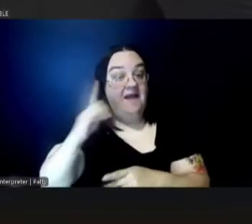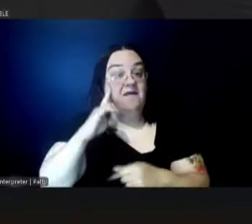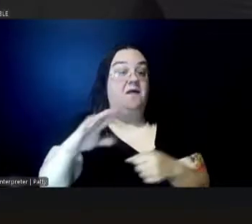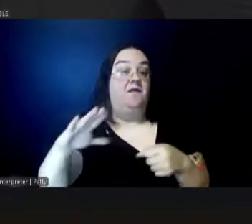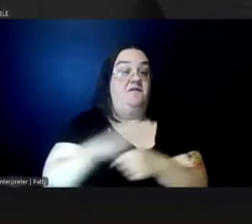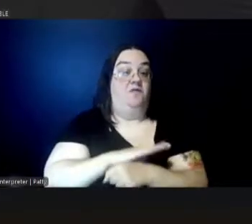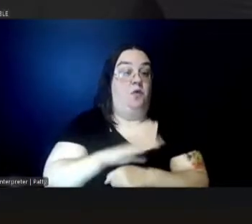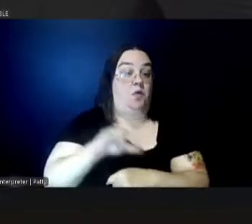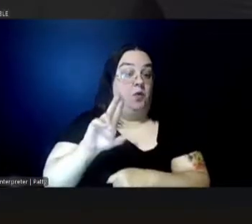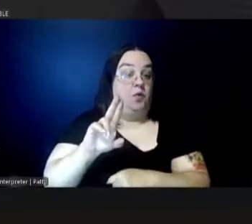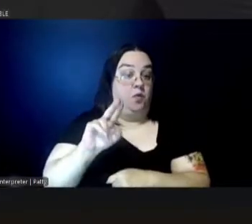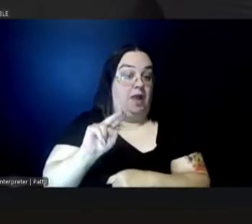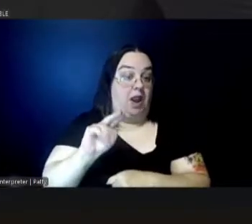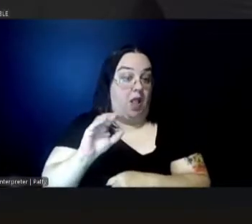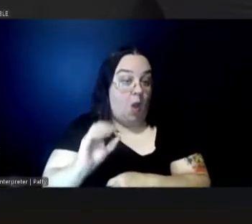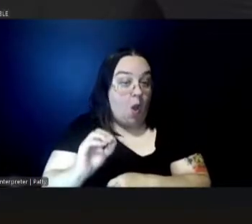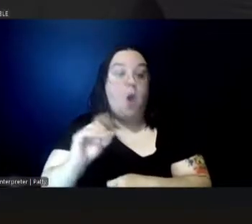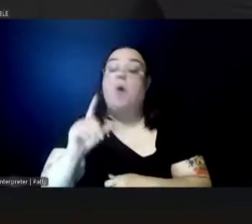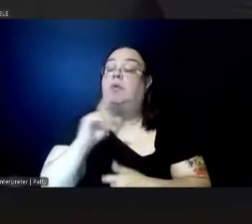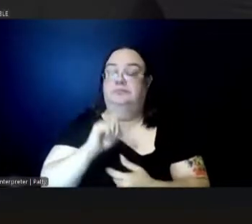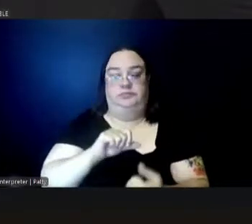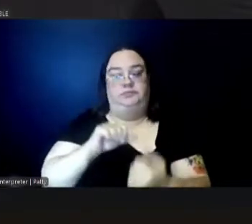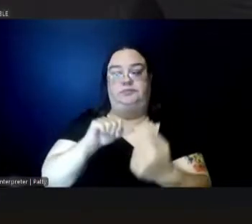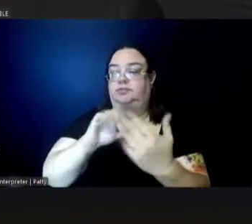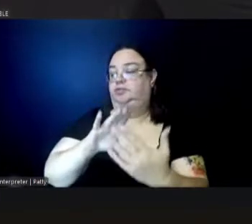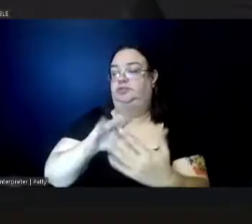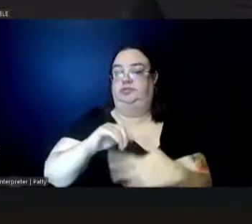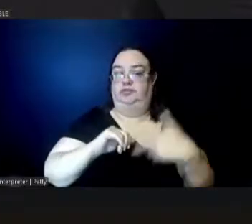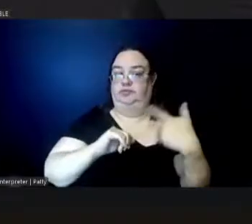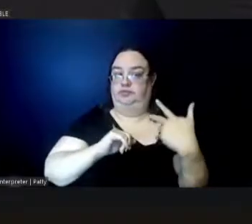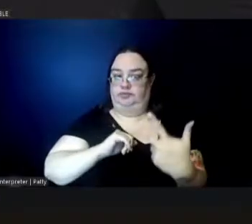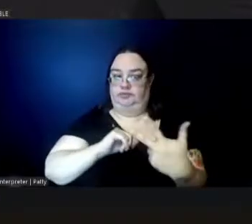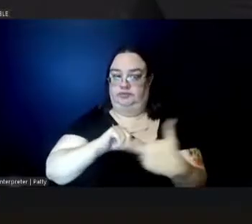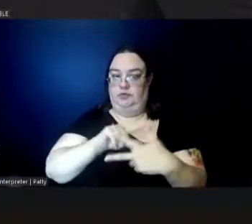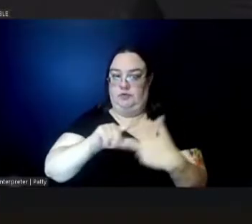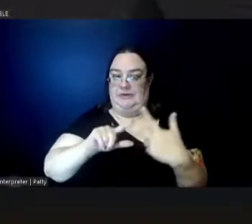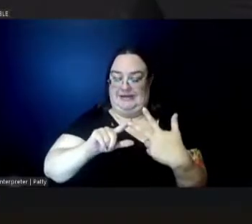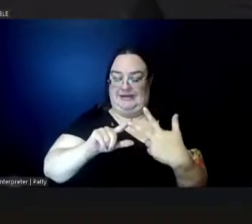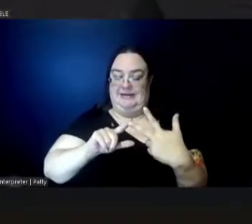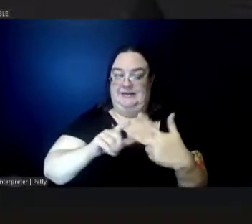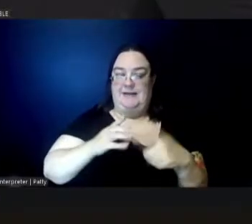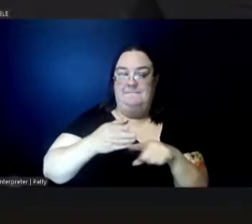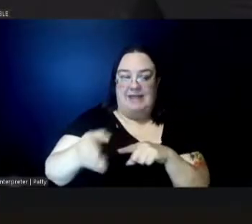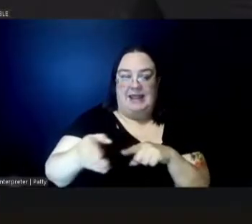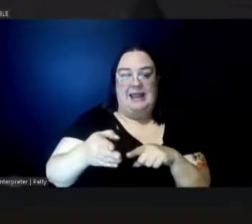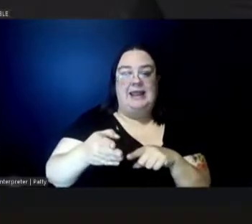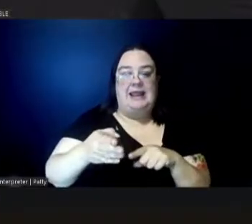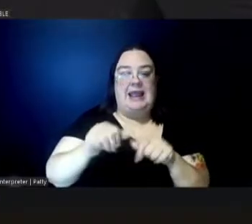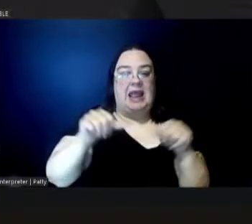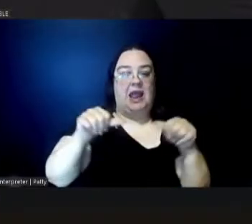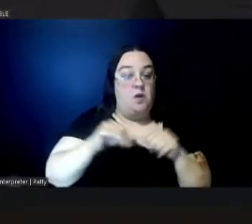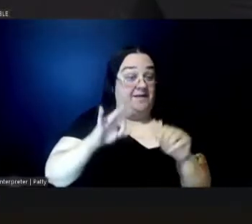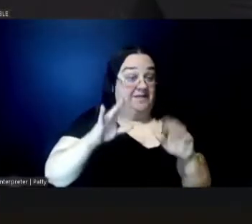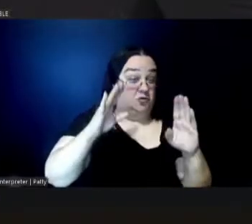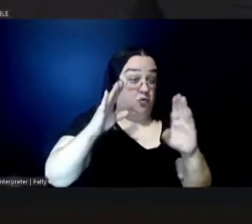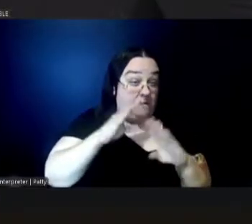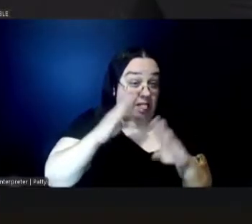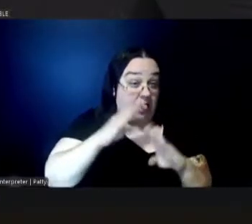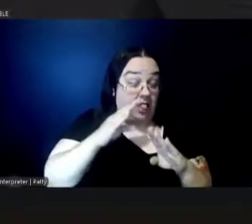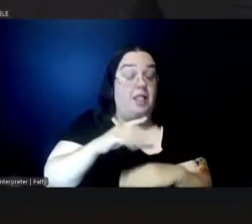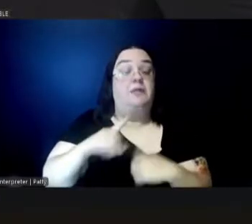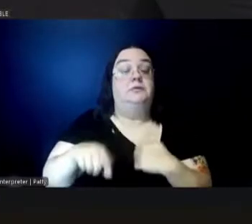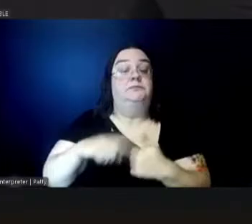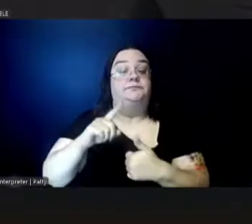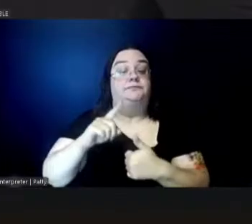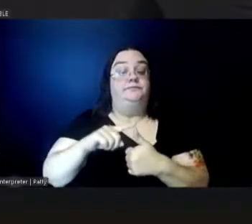UNO. We've run into three main areas of trouble. One is